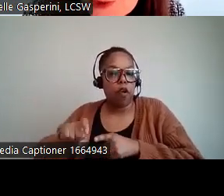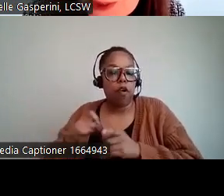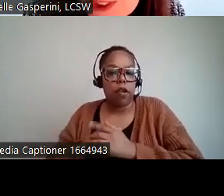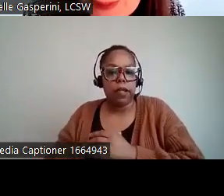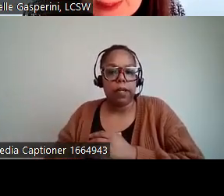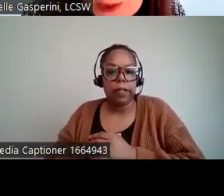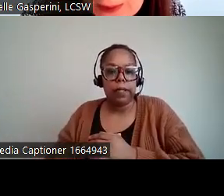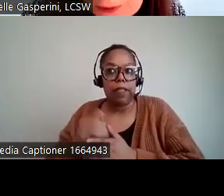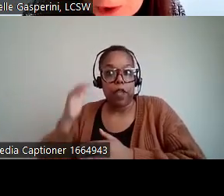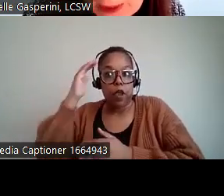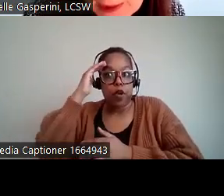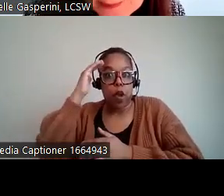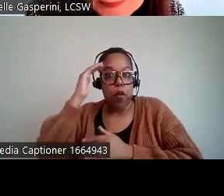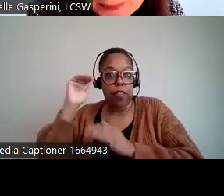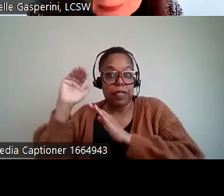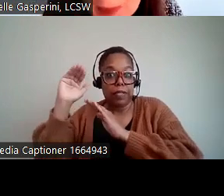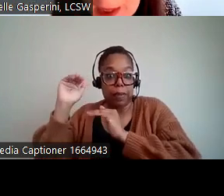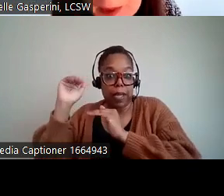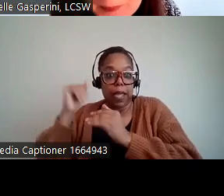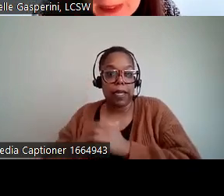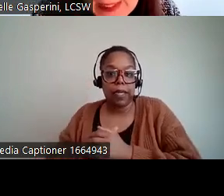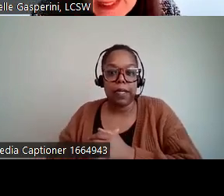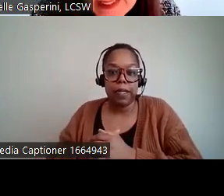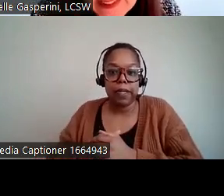they know what to expect and they don't get frustrated.